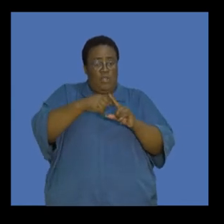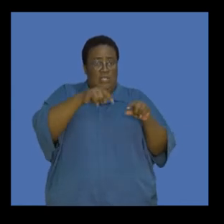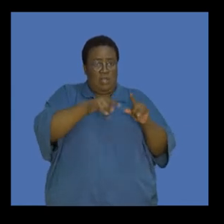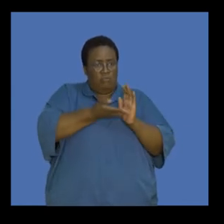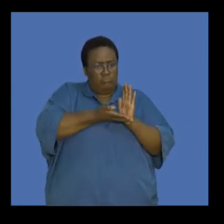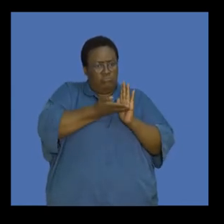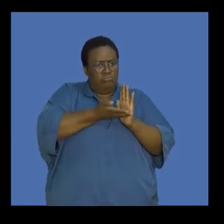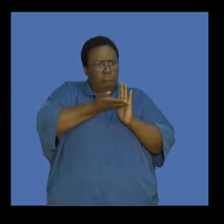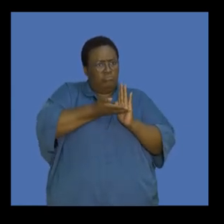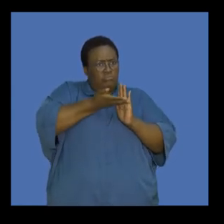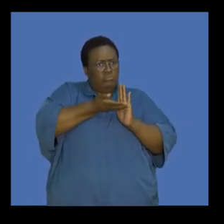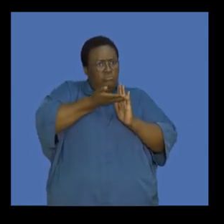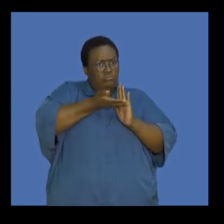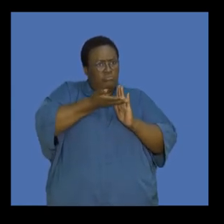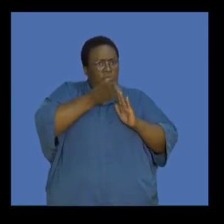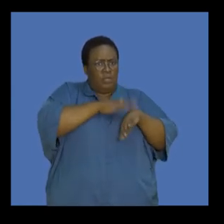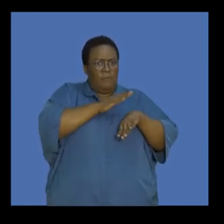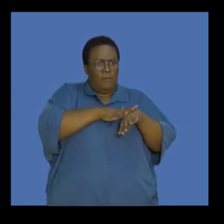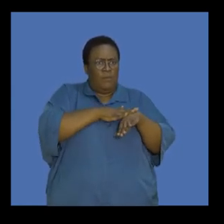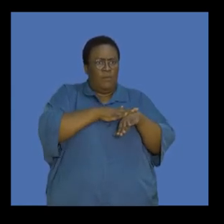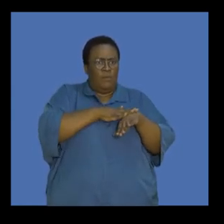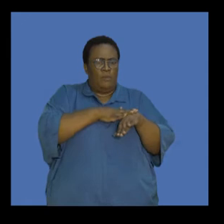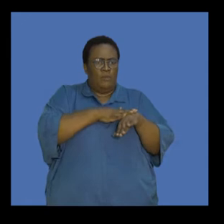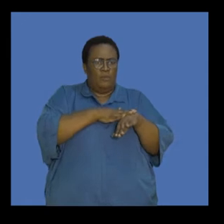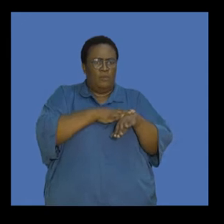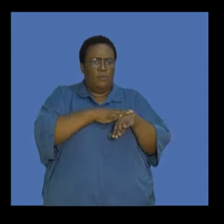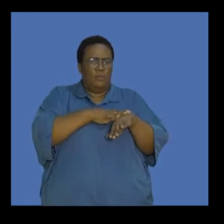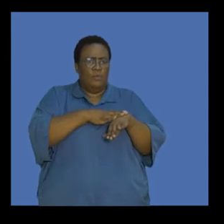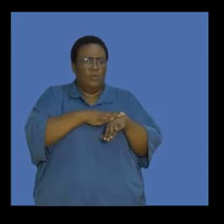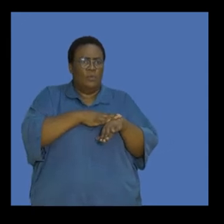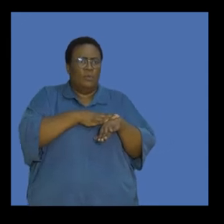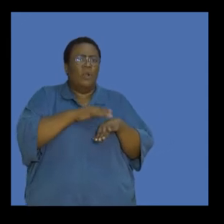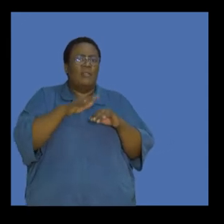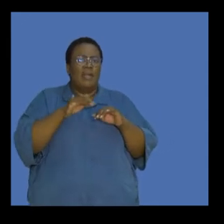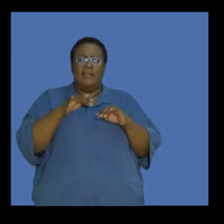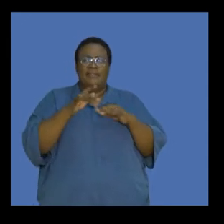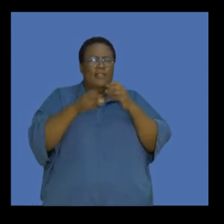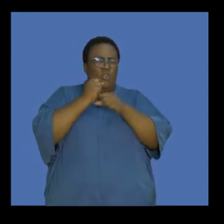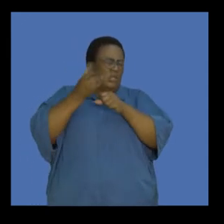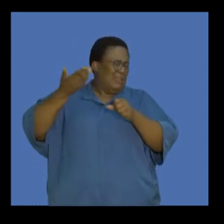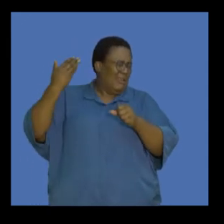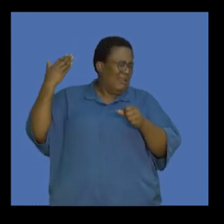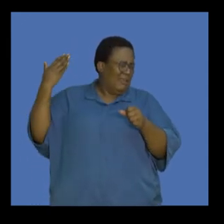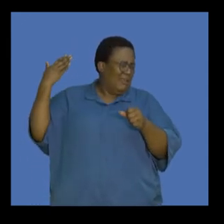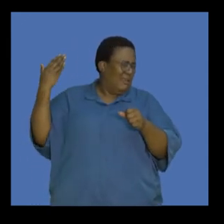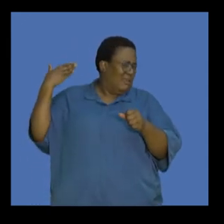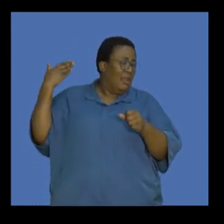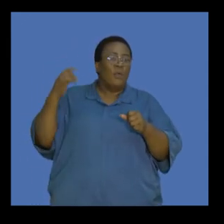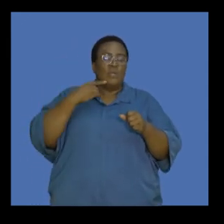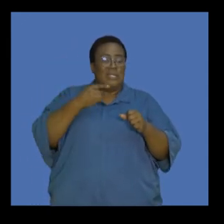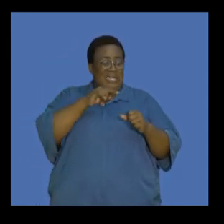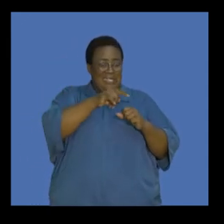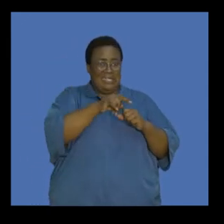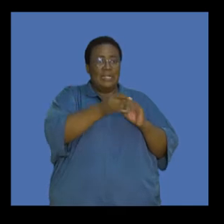further, higher than it has been in the past couple centuries. And we refer to this as the